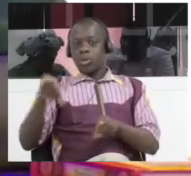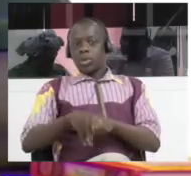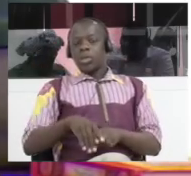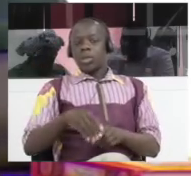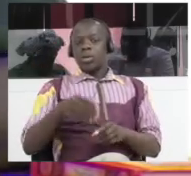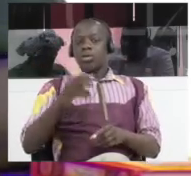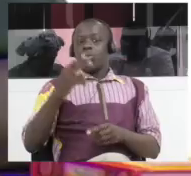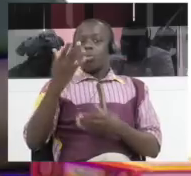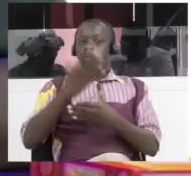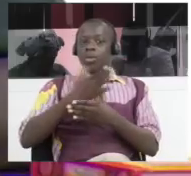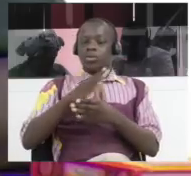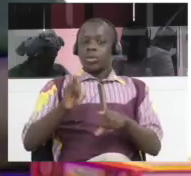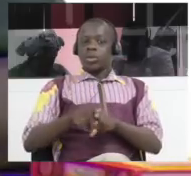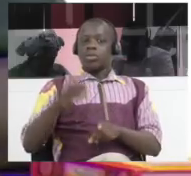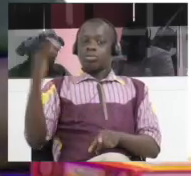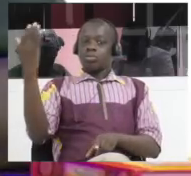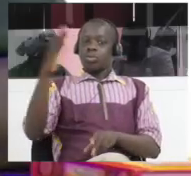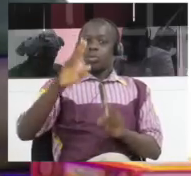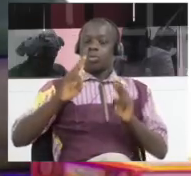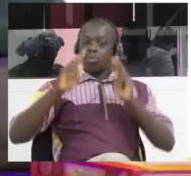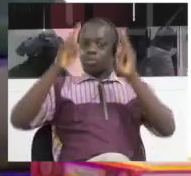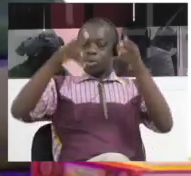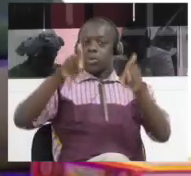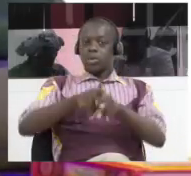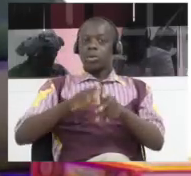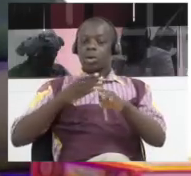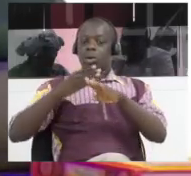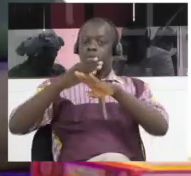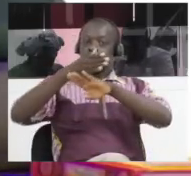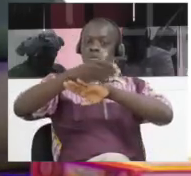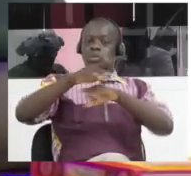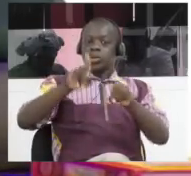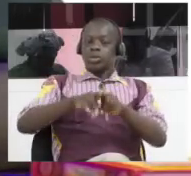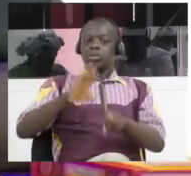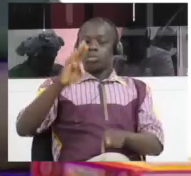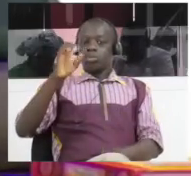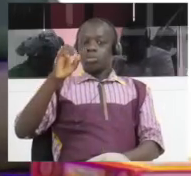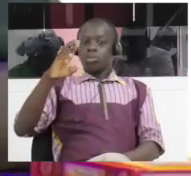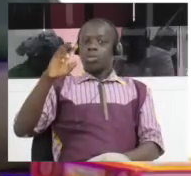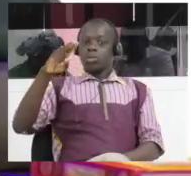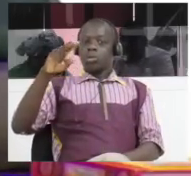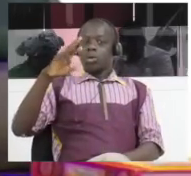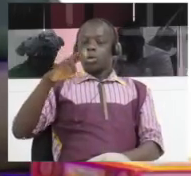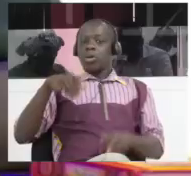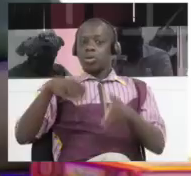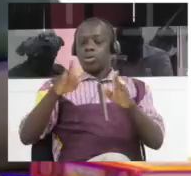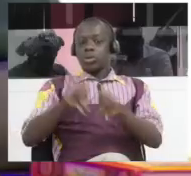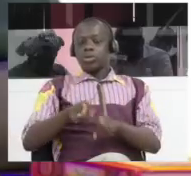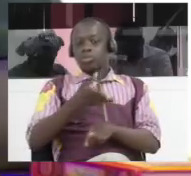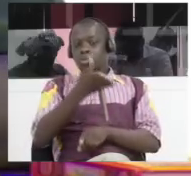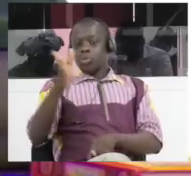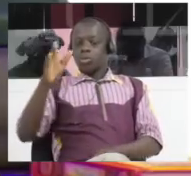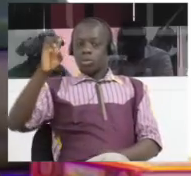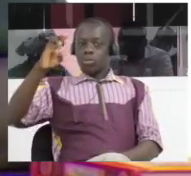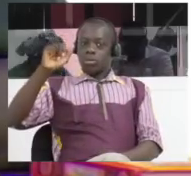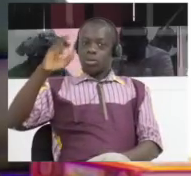then straight to the bridge. At the bridge, we cross. At Bond Road, we wheel, and then